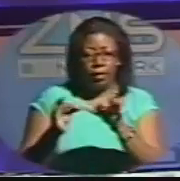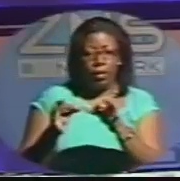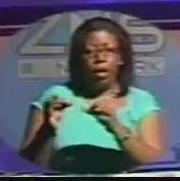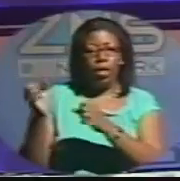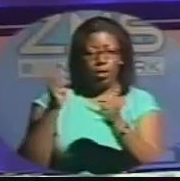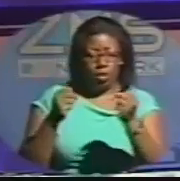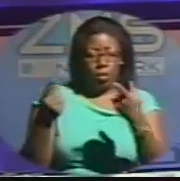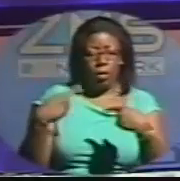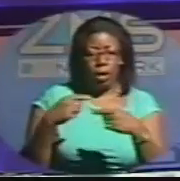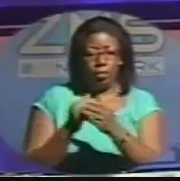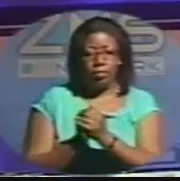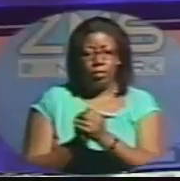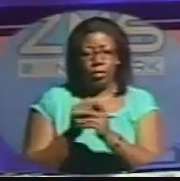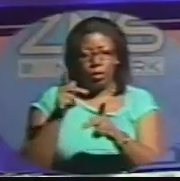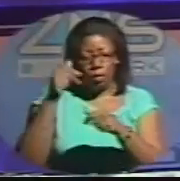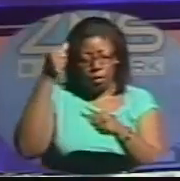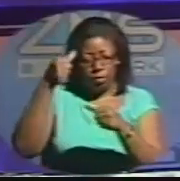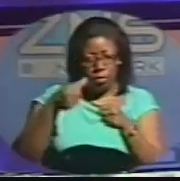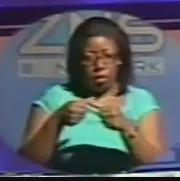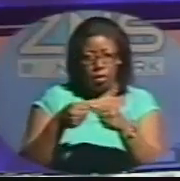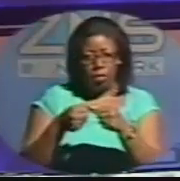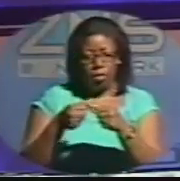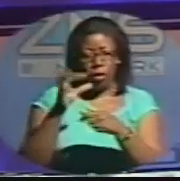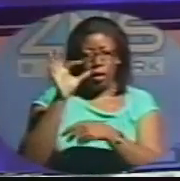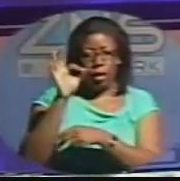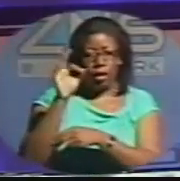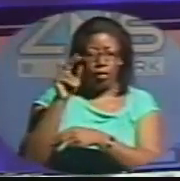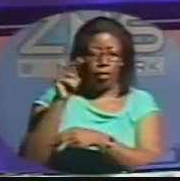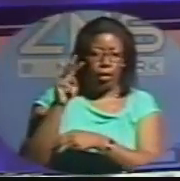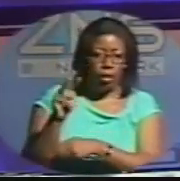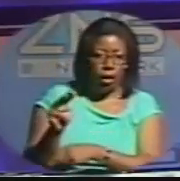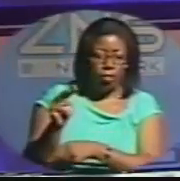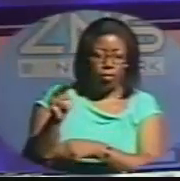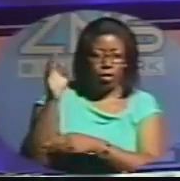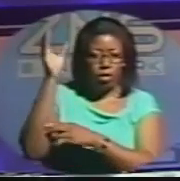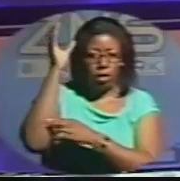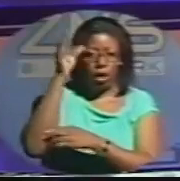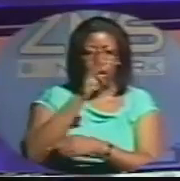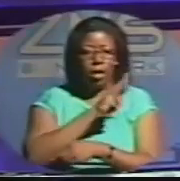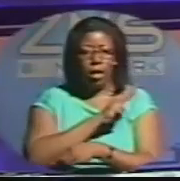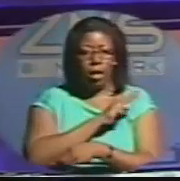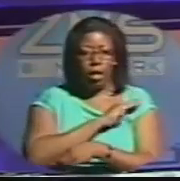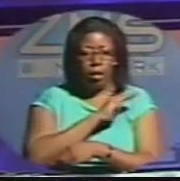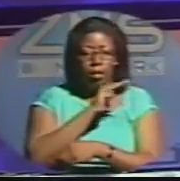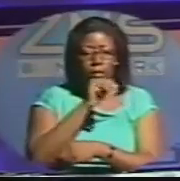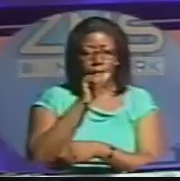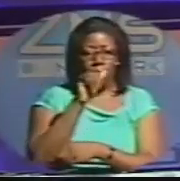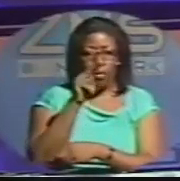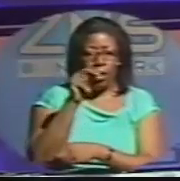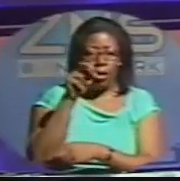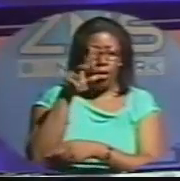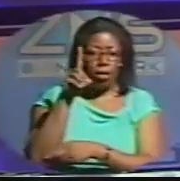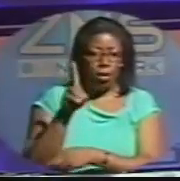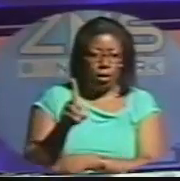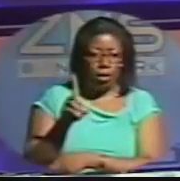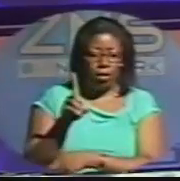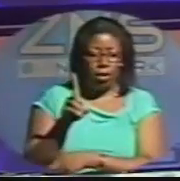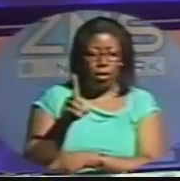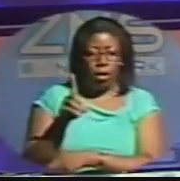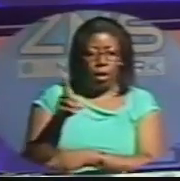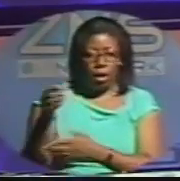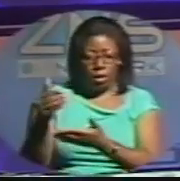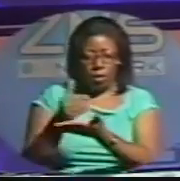At a public memorial held today for Free National Movement Chairman Charles Maynard, drawing scores of party supporters and the